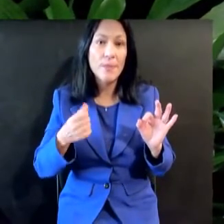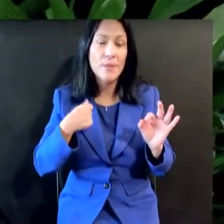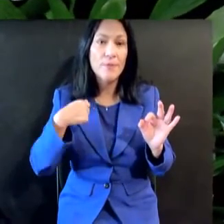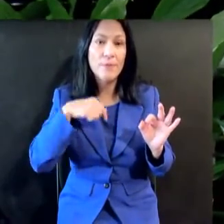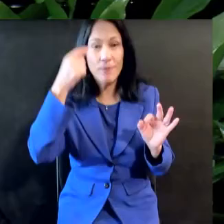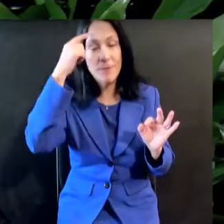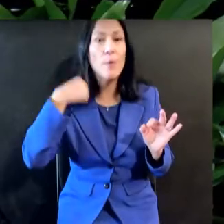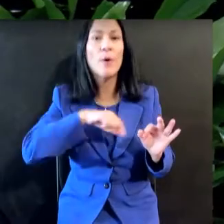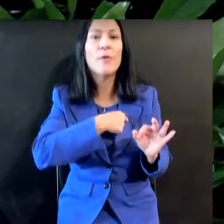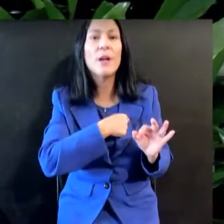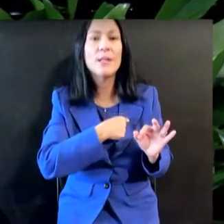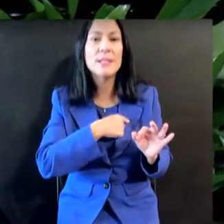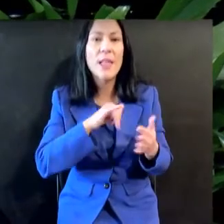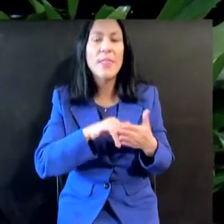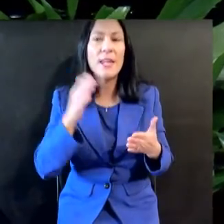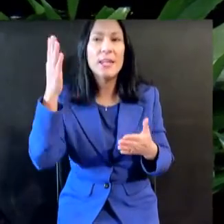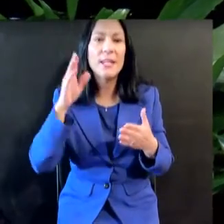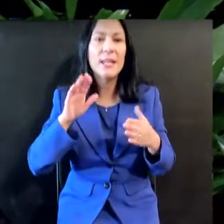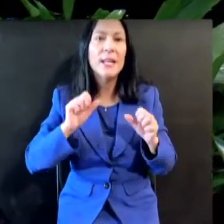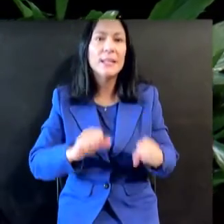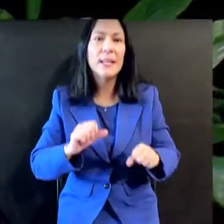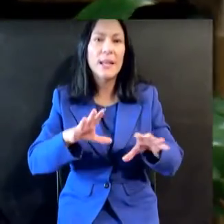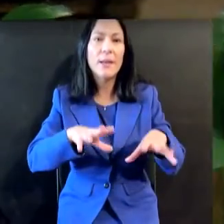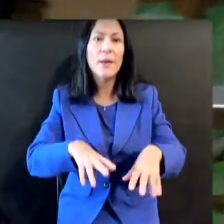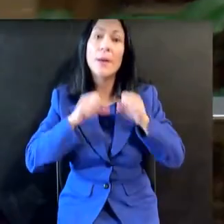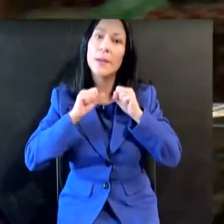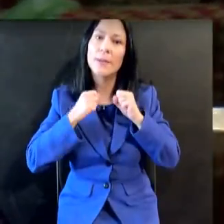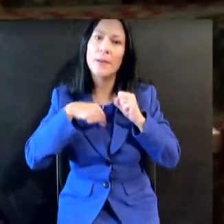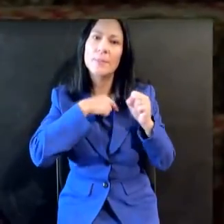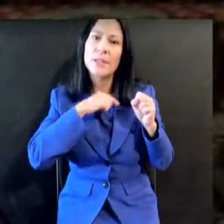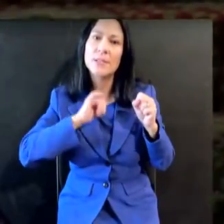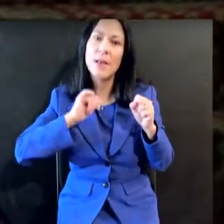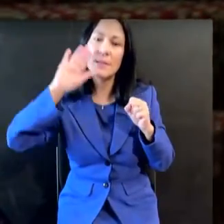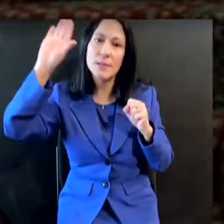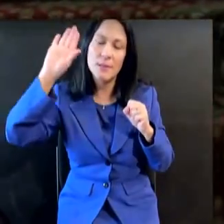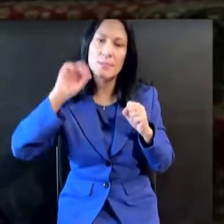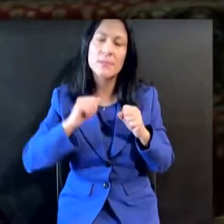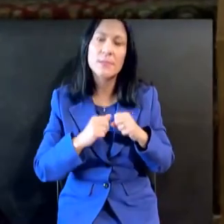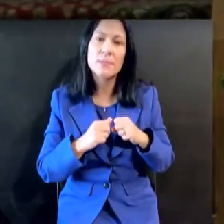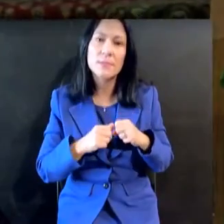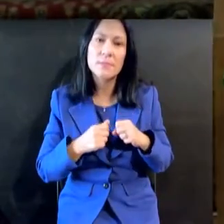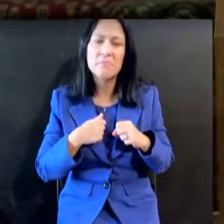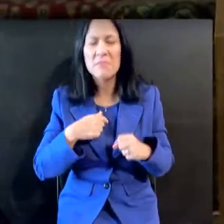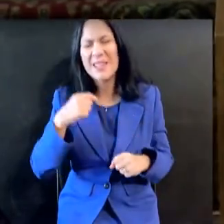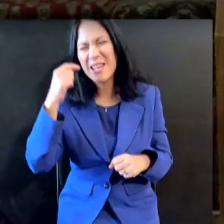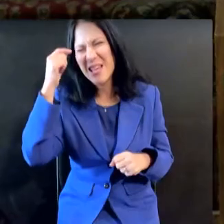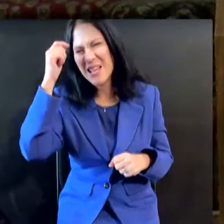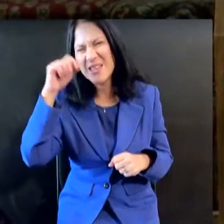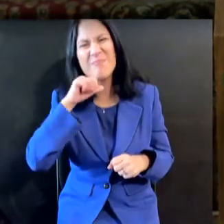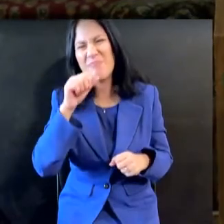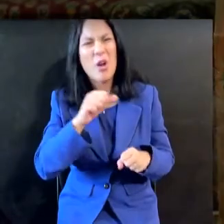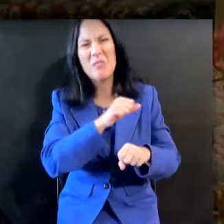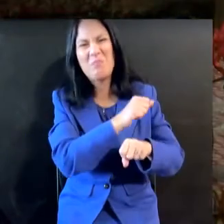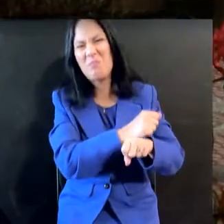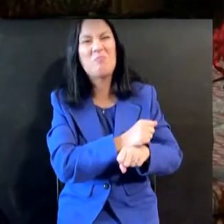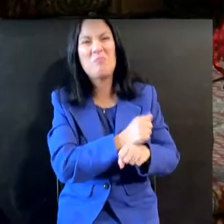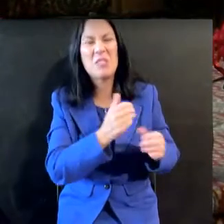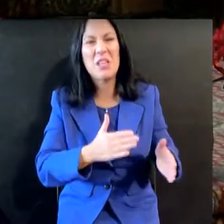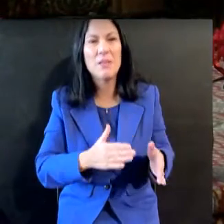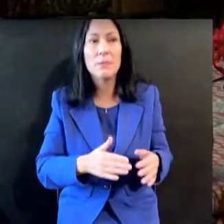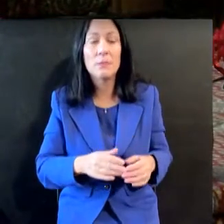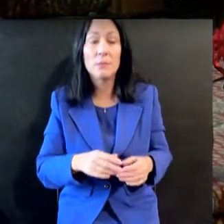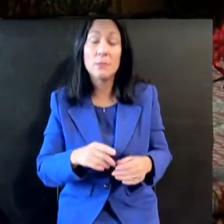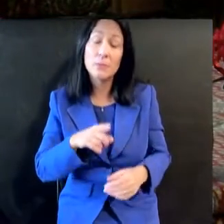as his very own children." If you've ever wondered, well, I'm not a slave. Are you so